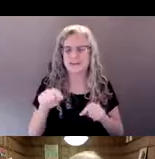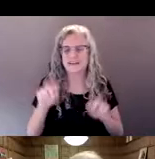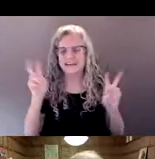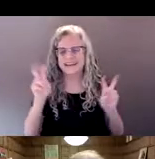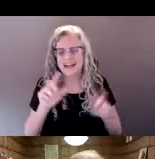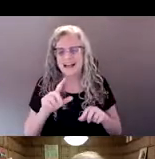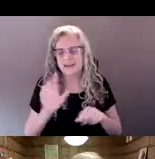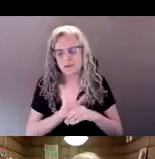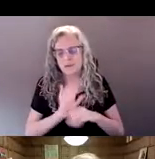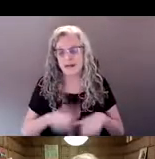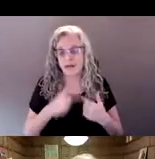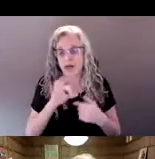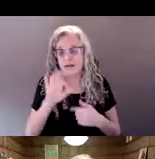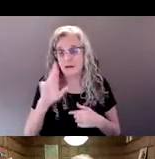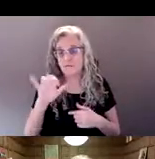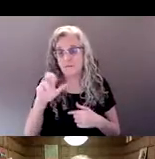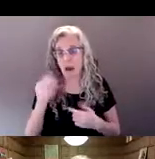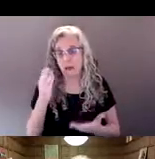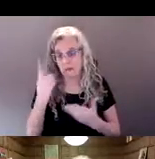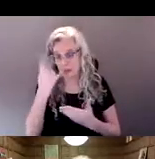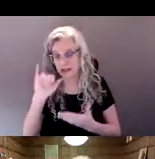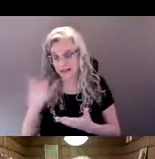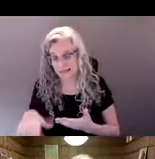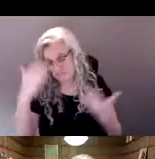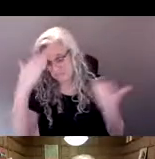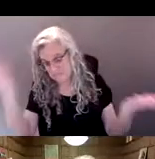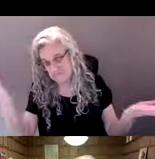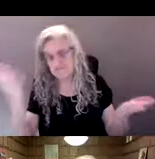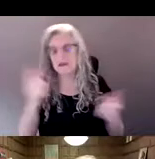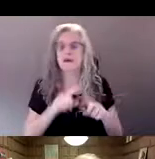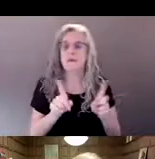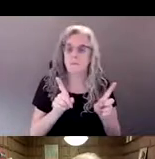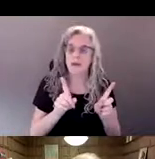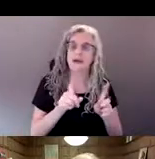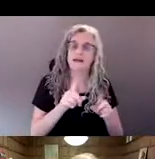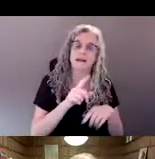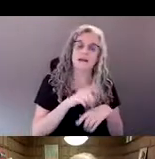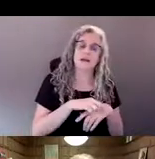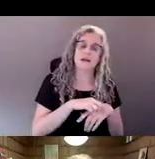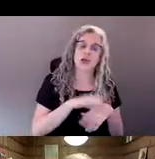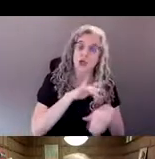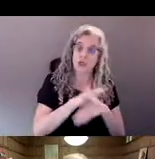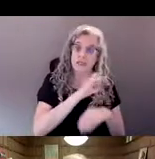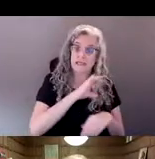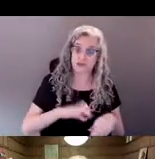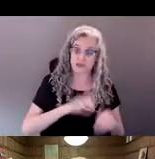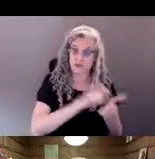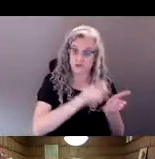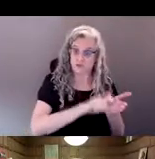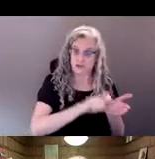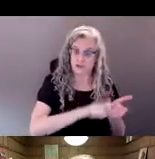good a representation as any. What we know is mediated by early Christian texts. So when they tell us about